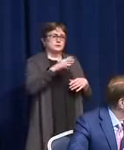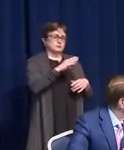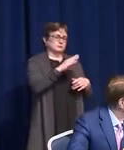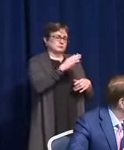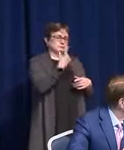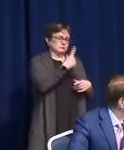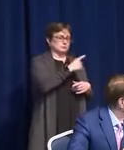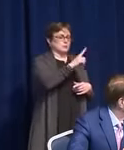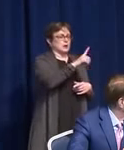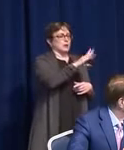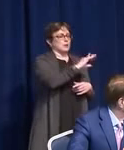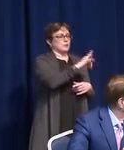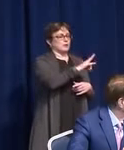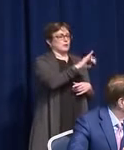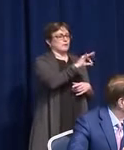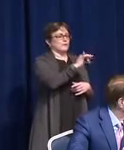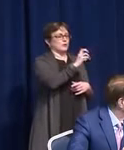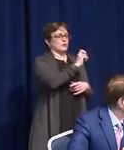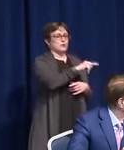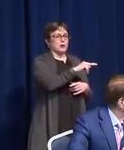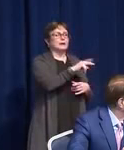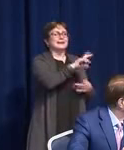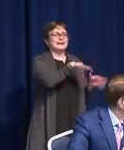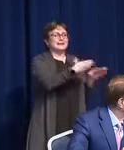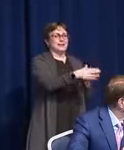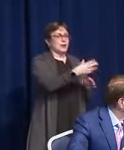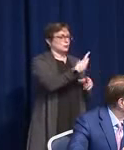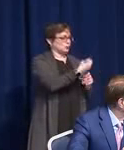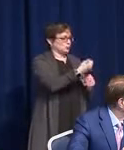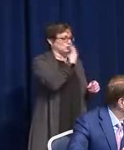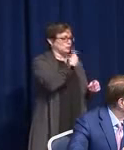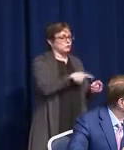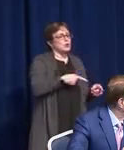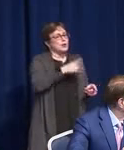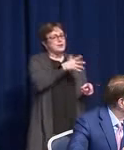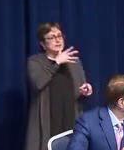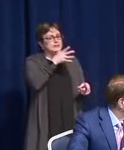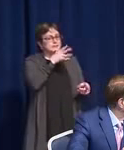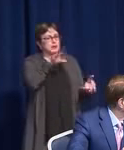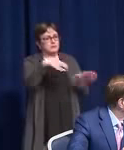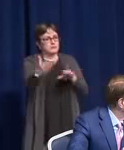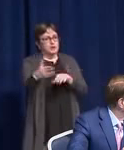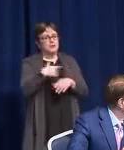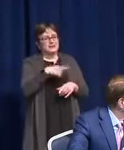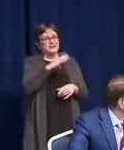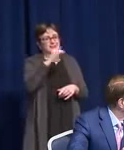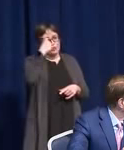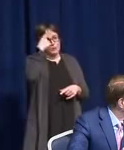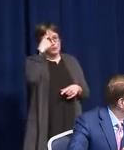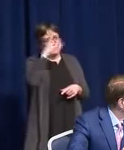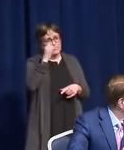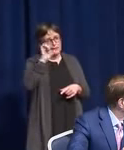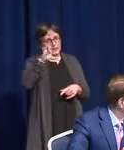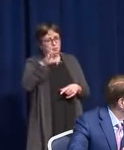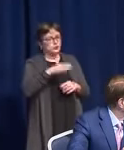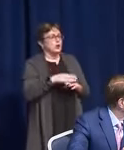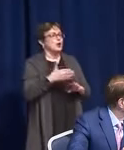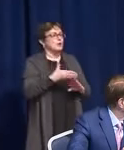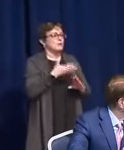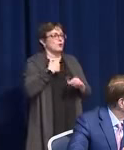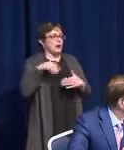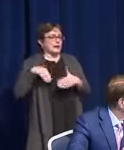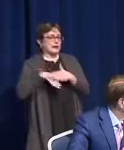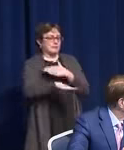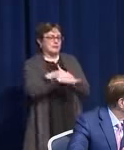ago. She lost her battle on the 17th to brain cancer as well. And before I walked in here, I was on the phone with her